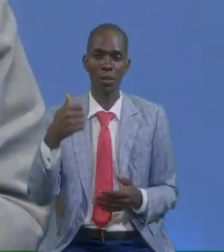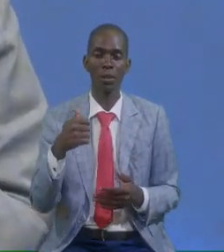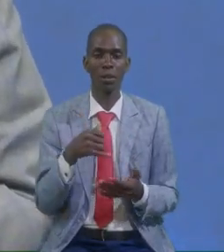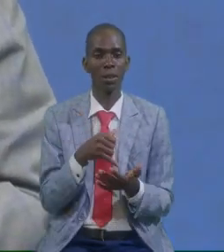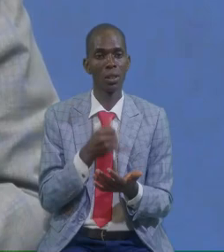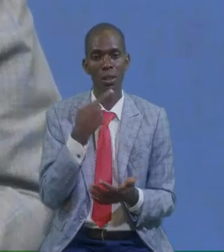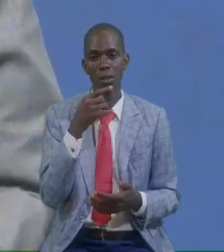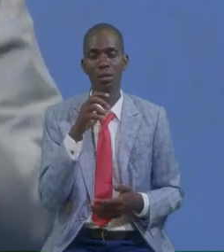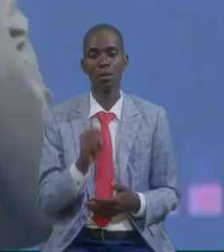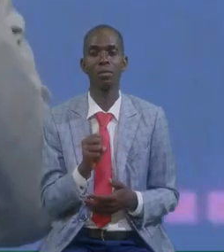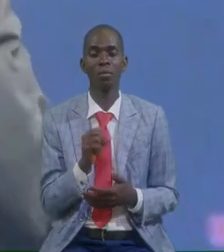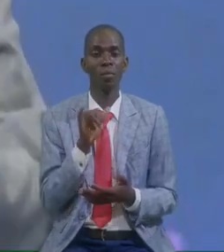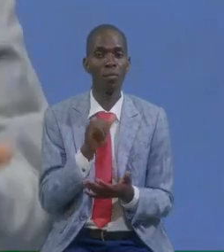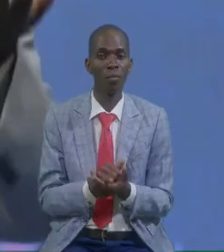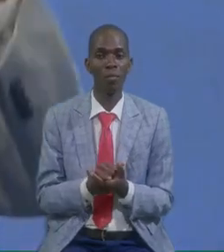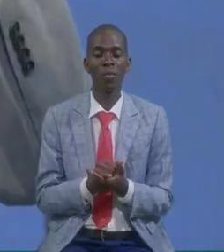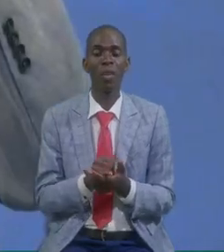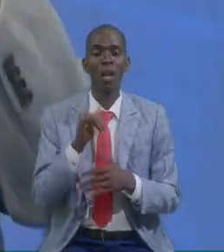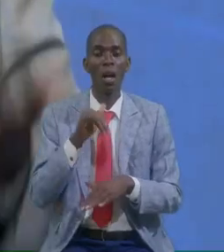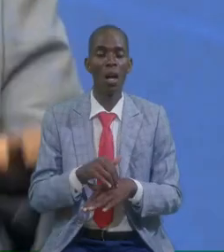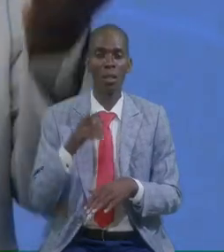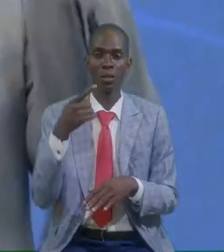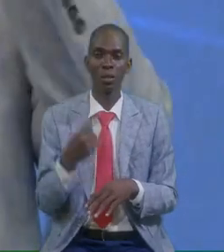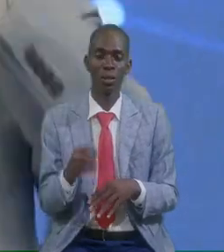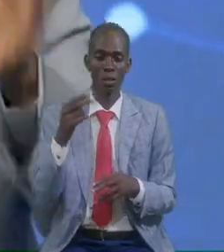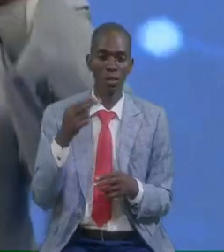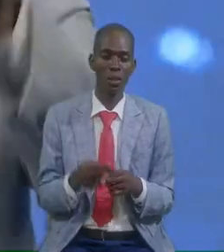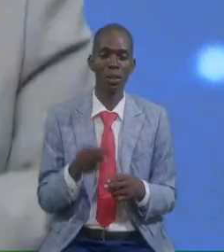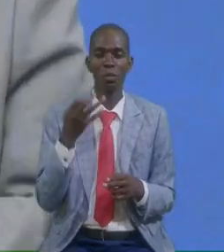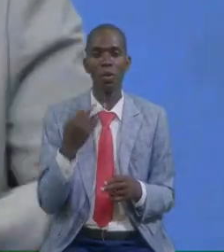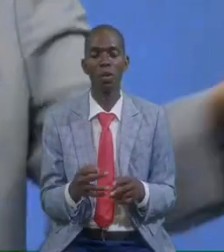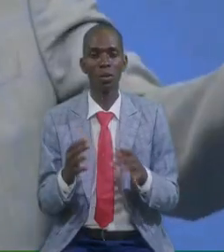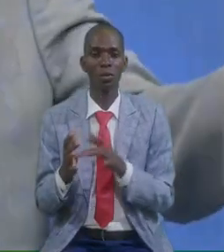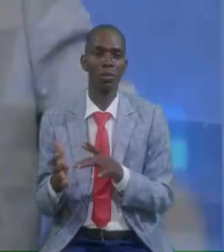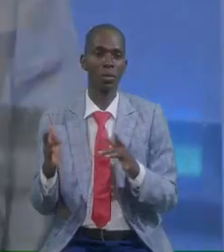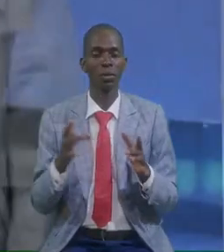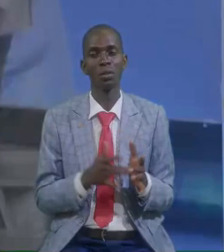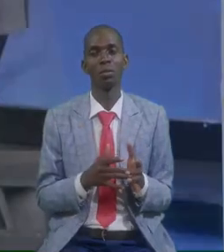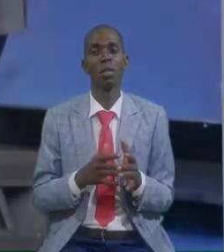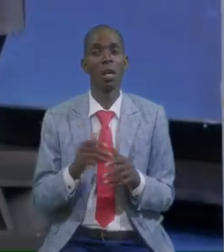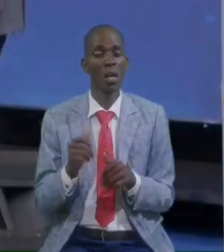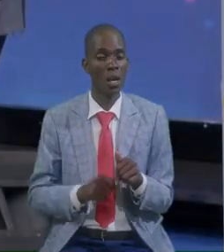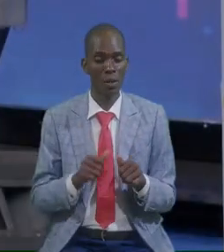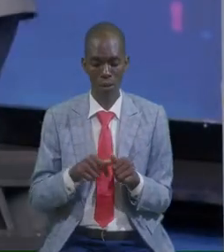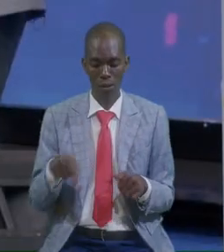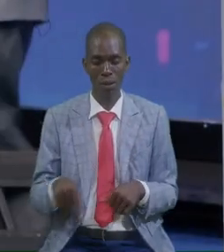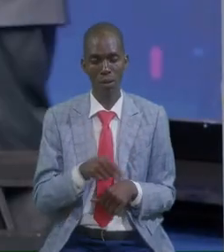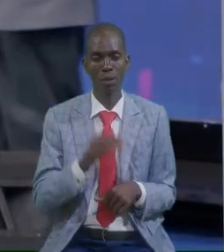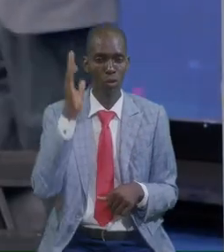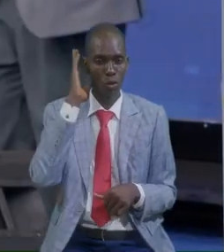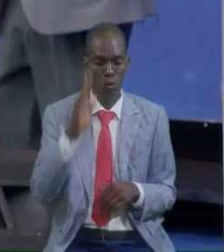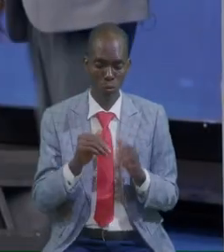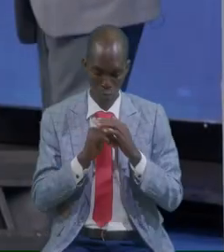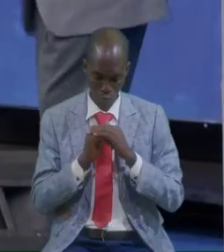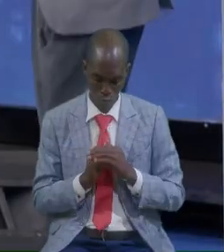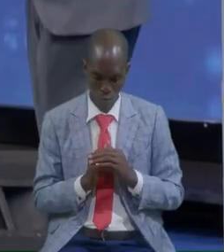says that at the name of Jesus, every knee shall bow